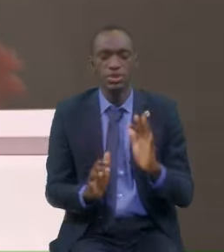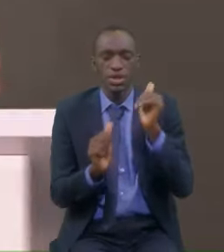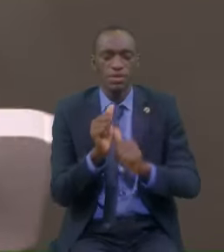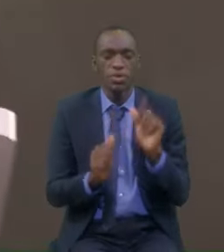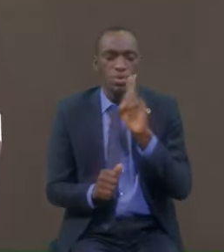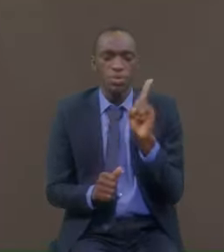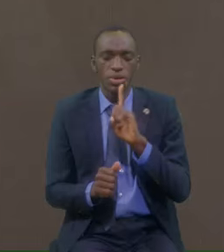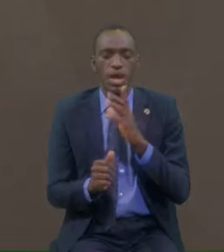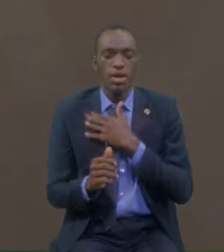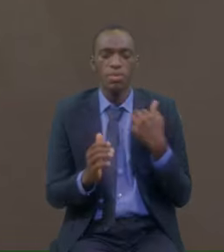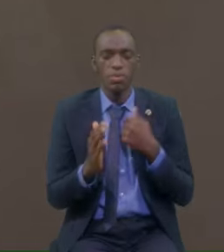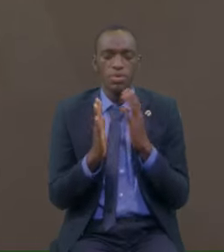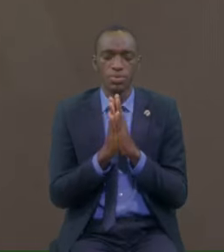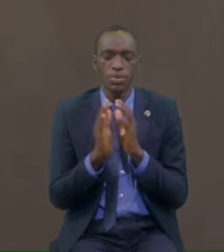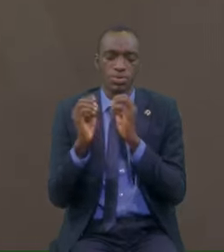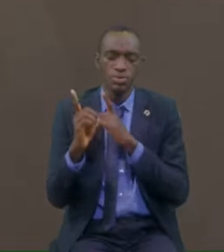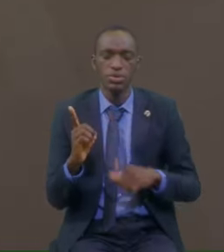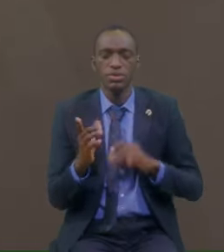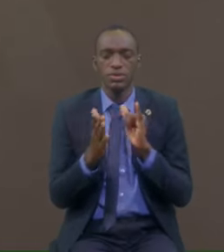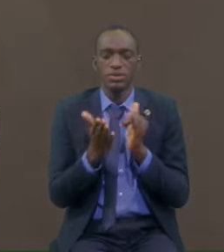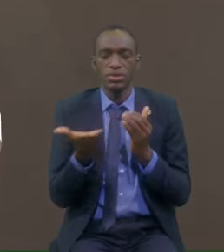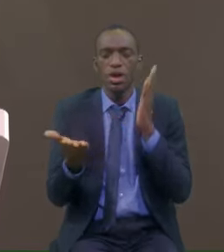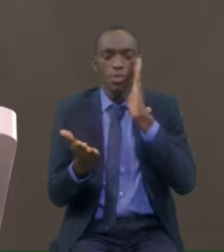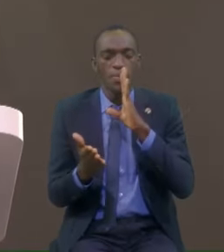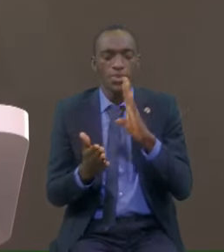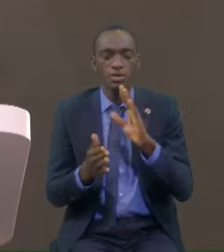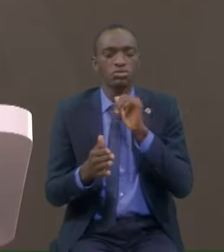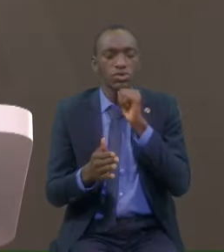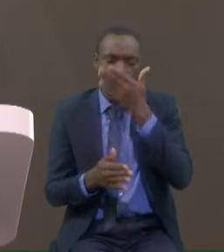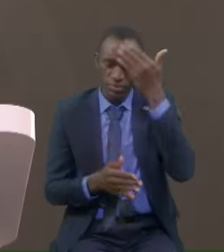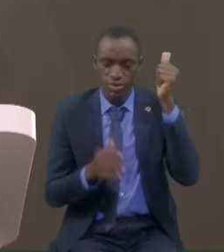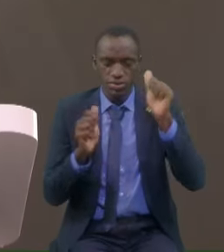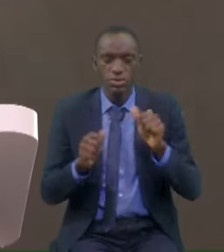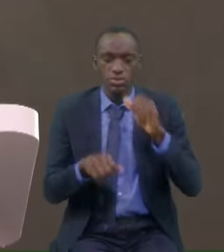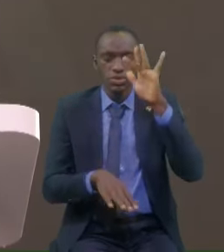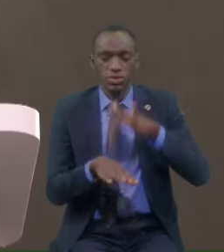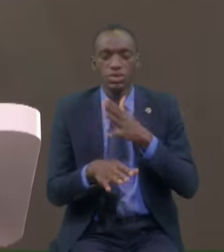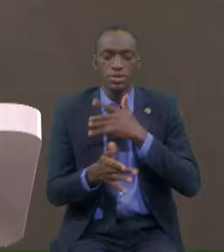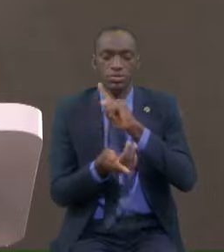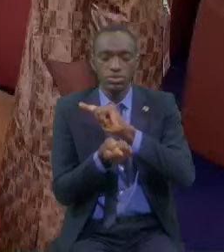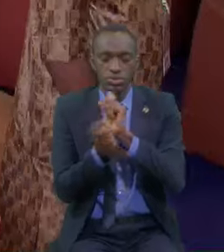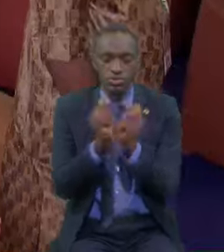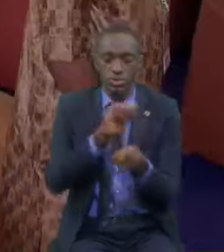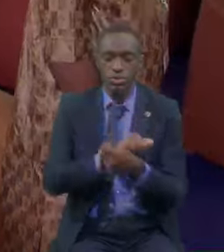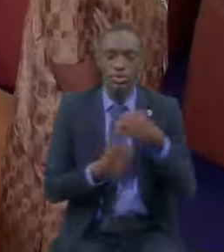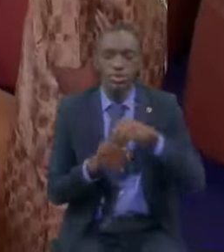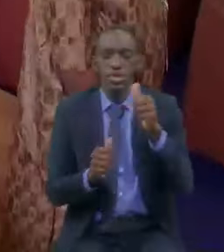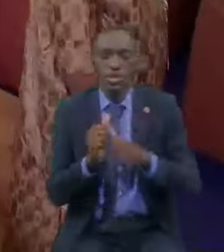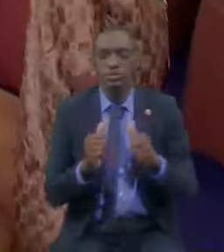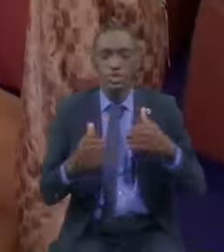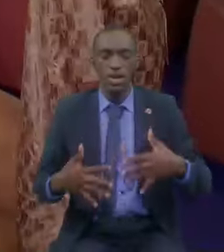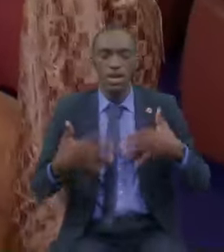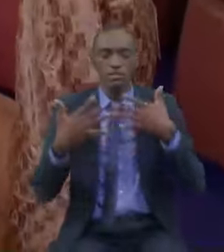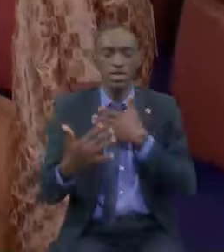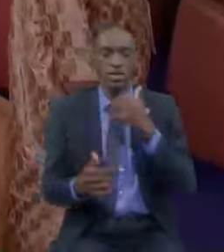be unforgettable touch and transformation in every life and every ministry. Thank you, Lord,